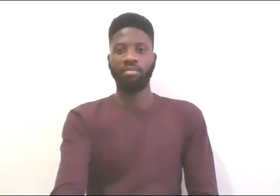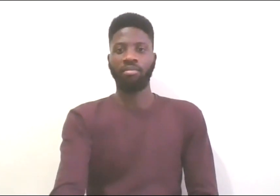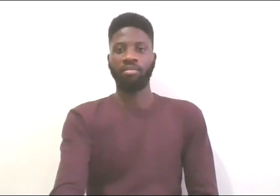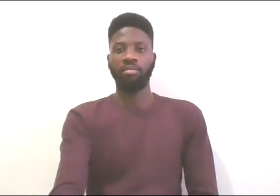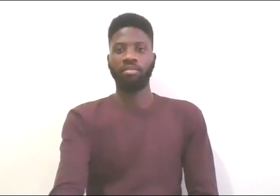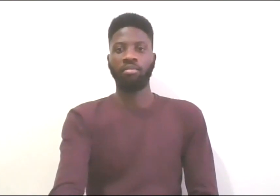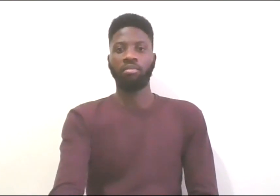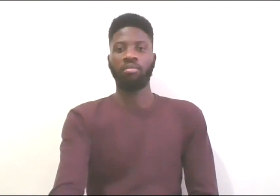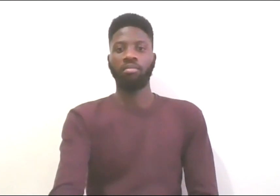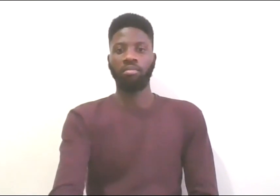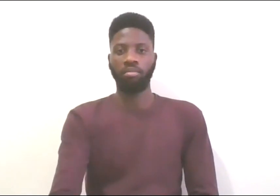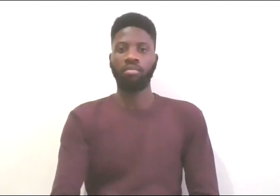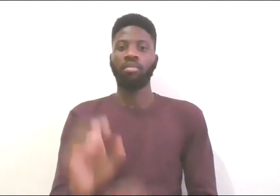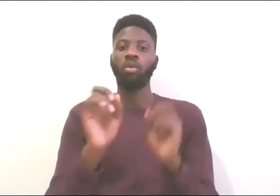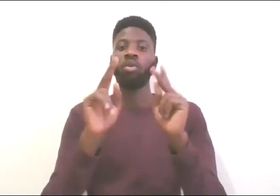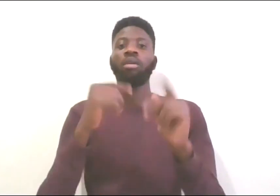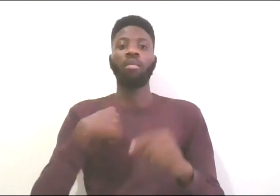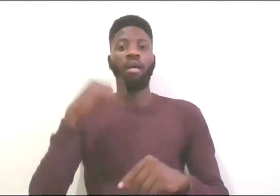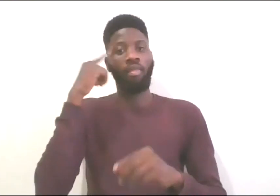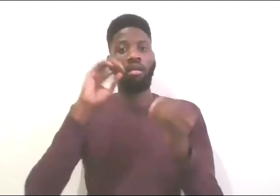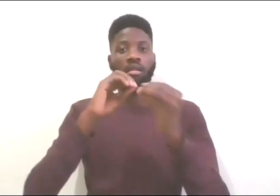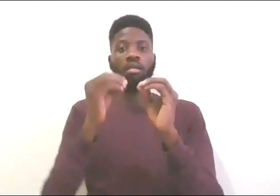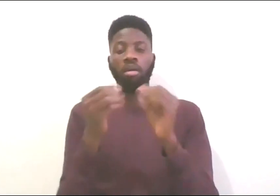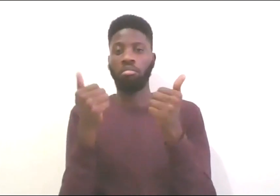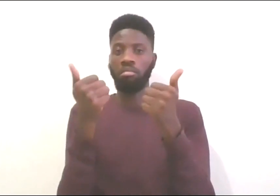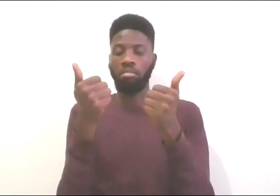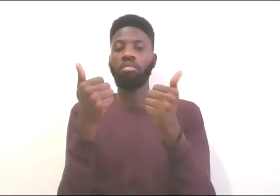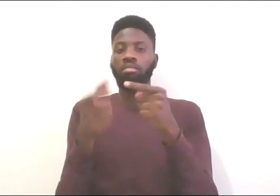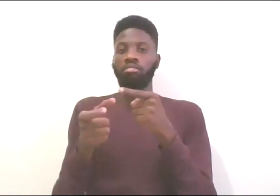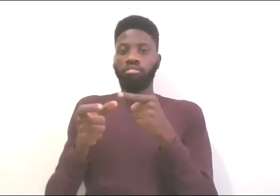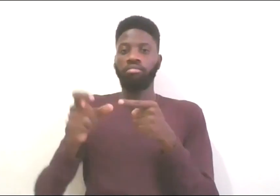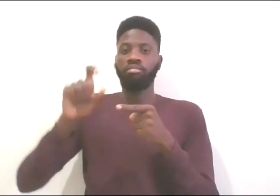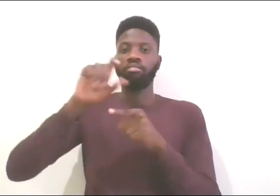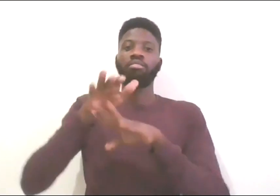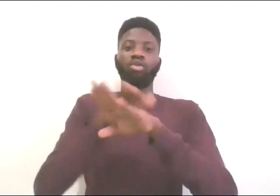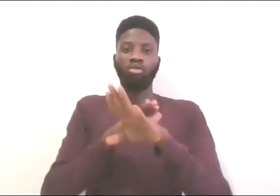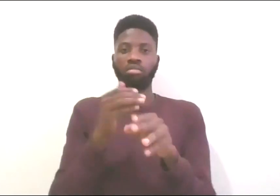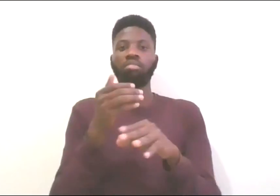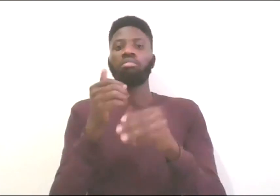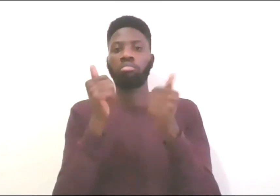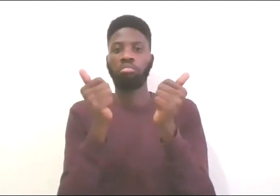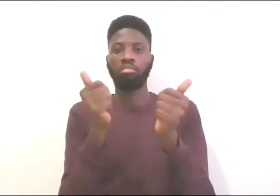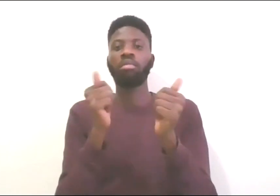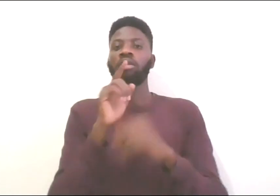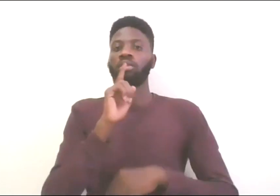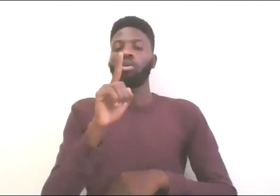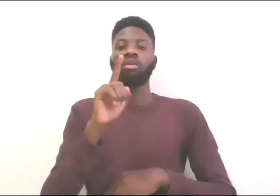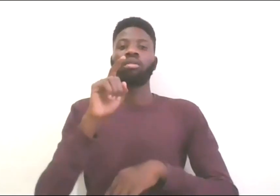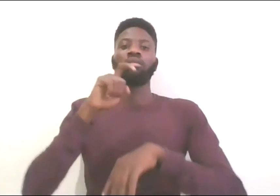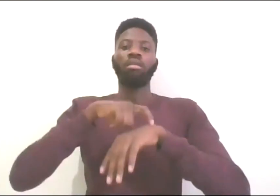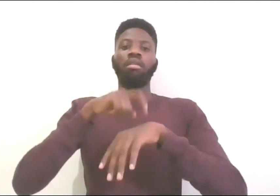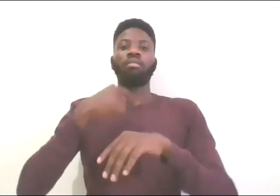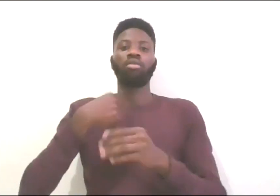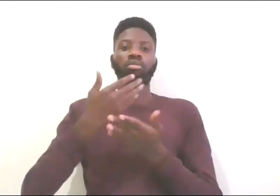All right. I think our number is slowly growing, and that is a good thing. So as I share